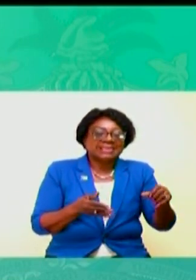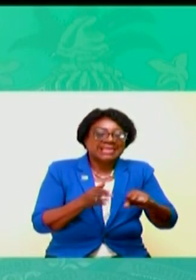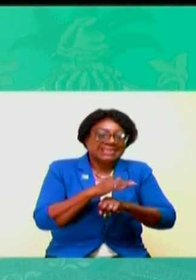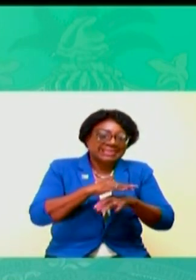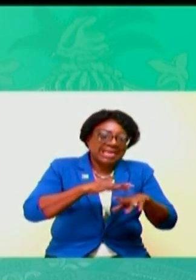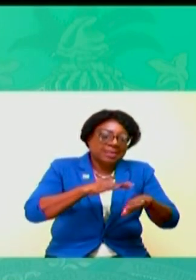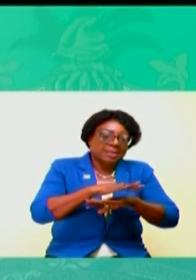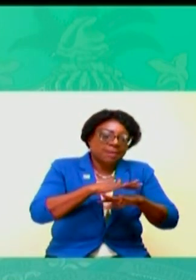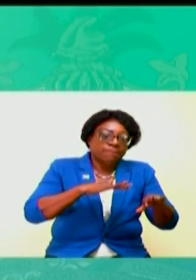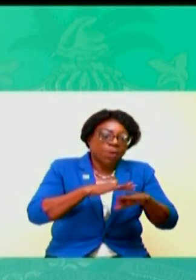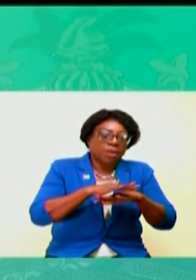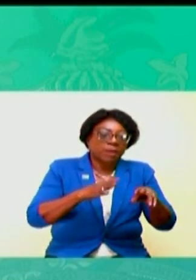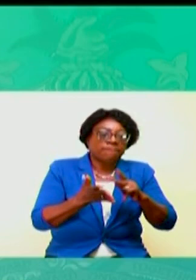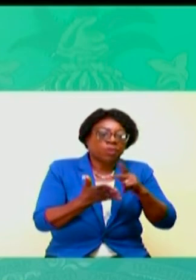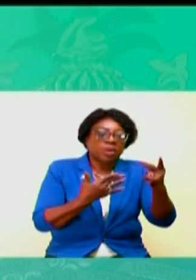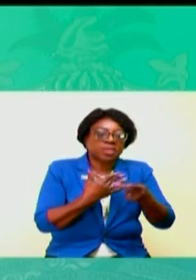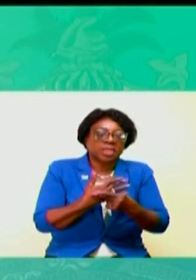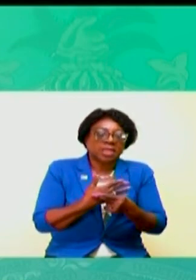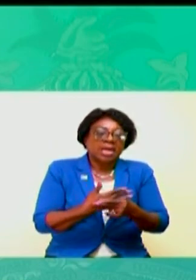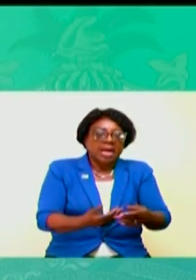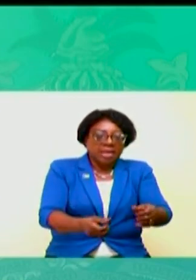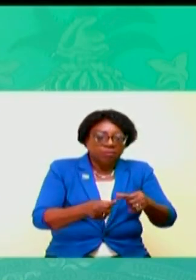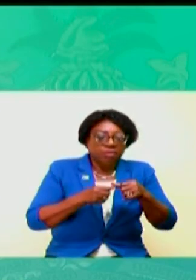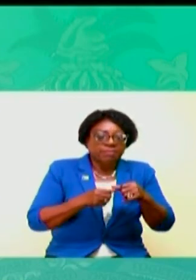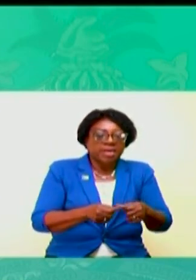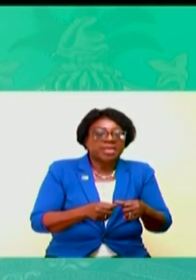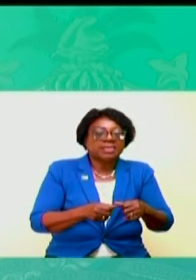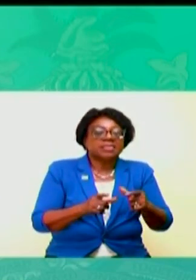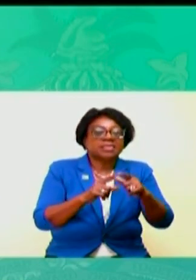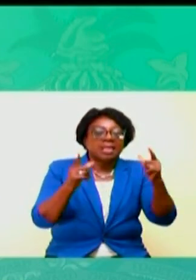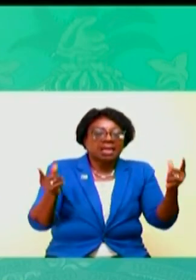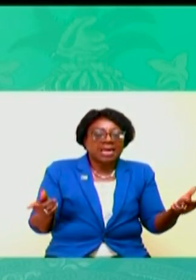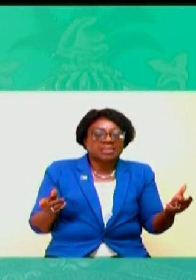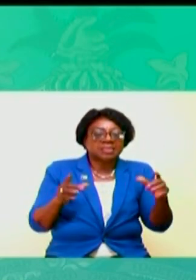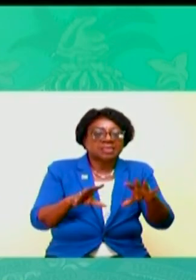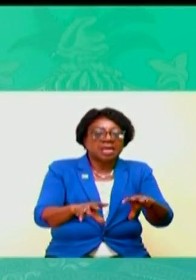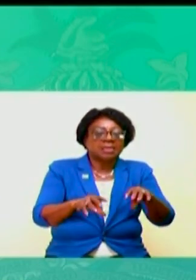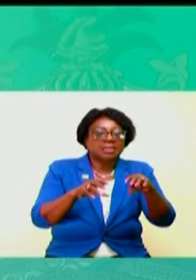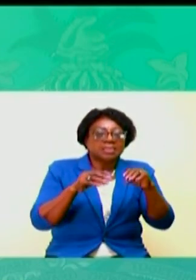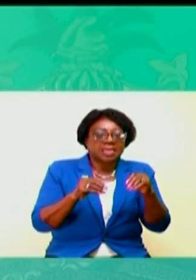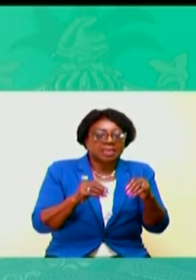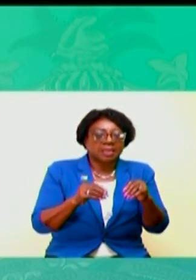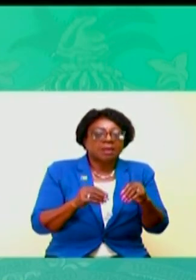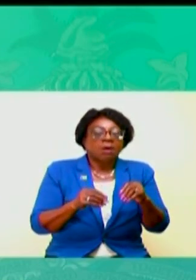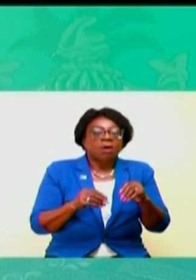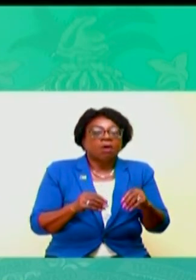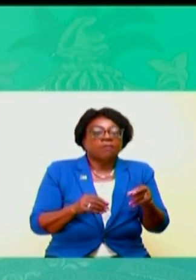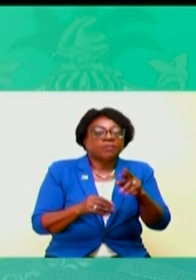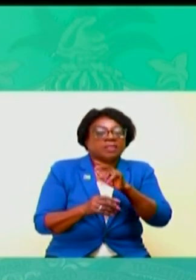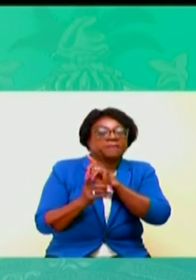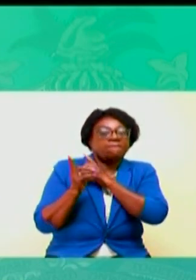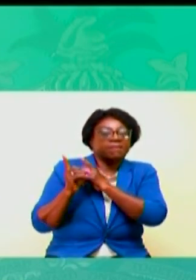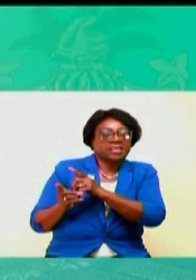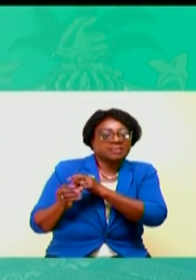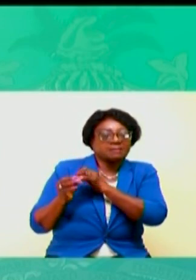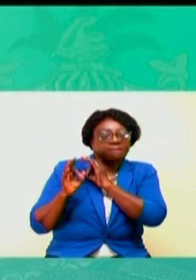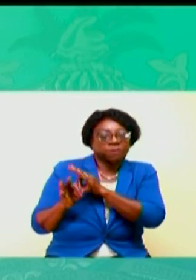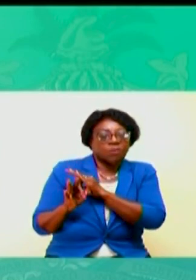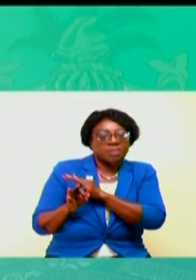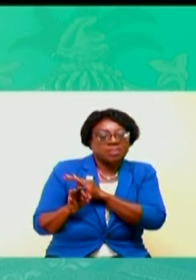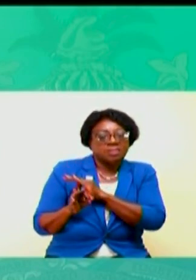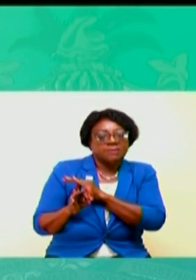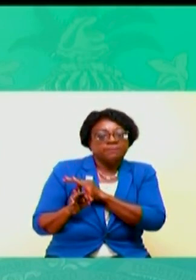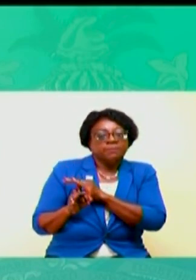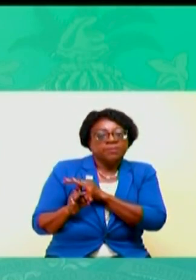Project remains the largest undertaking in the history of the Royal Bahamas Defense Force and involved the decentralization of